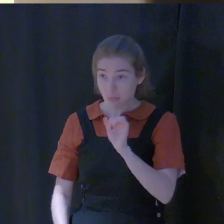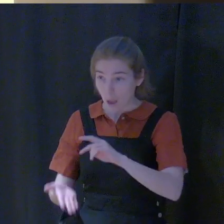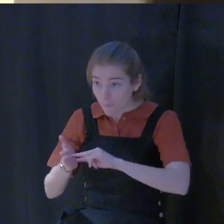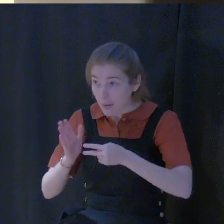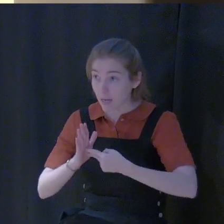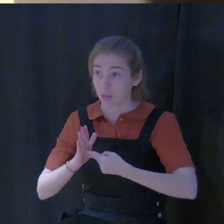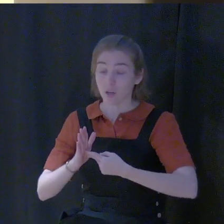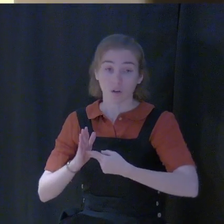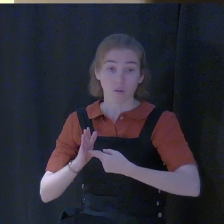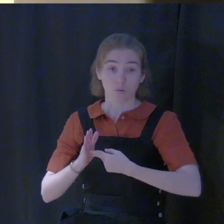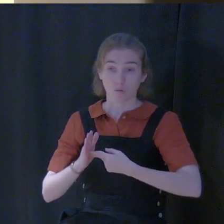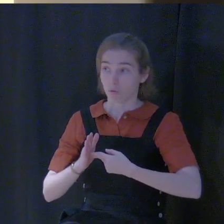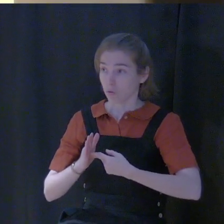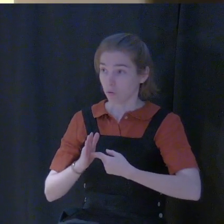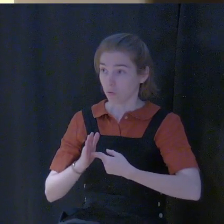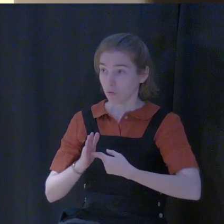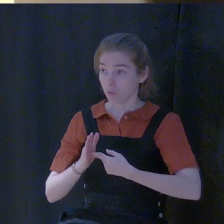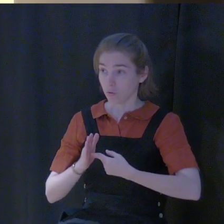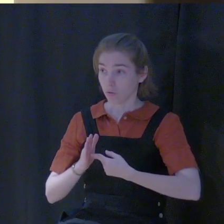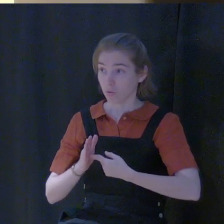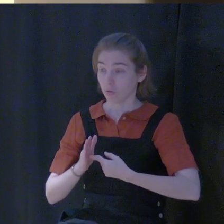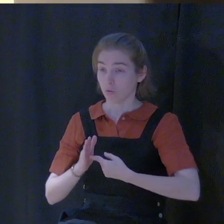that we have,